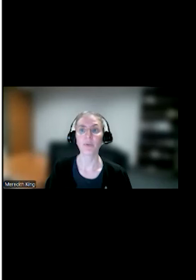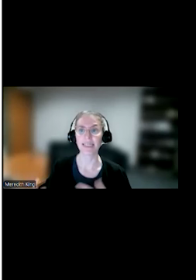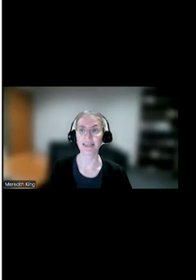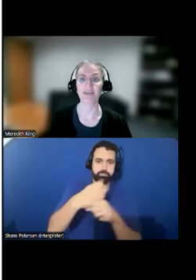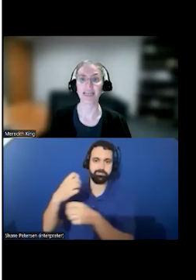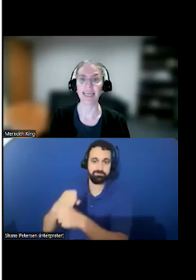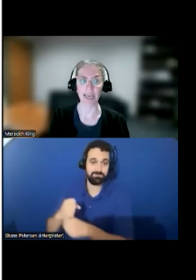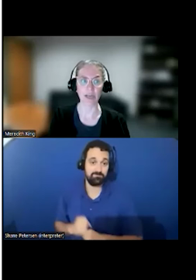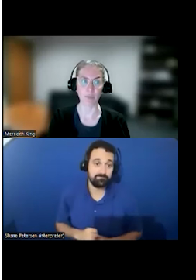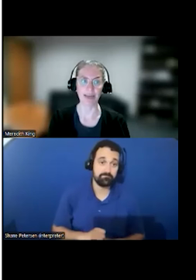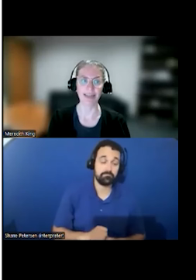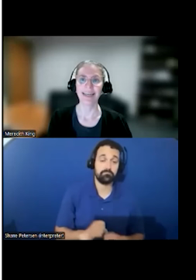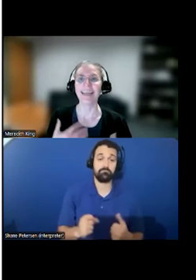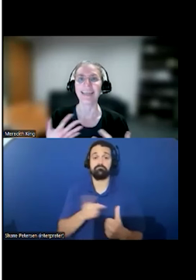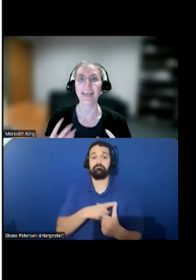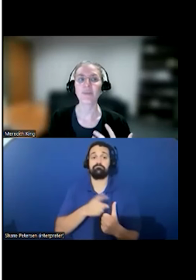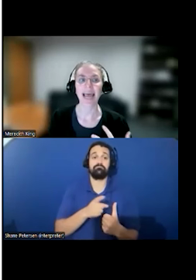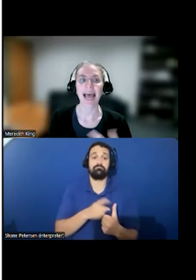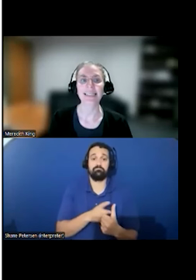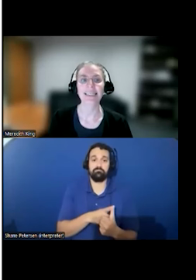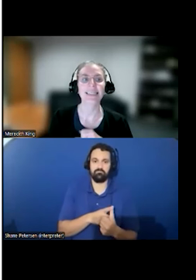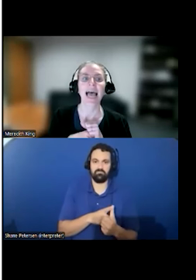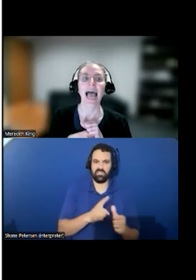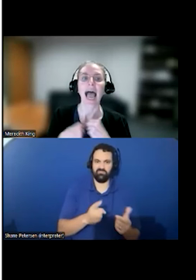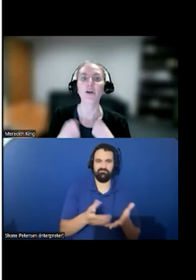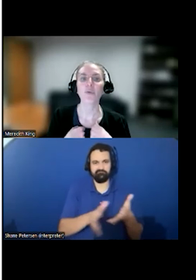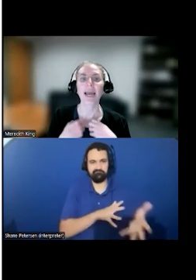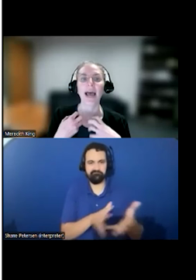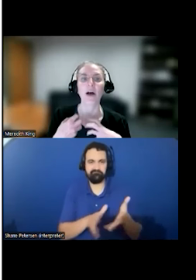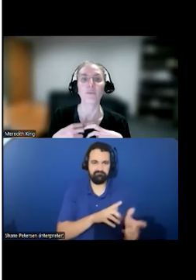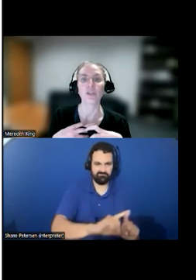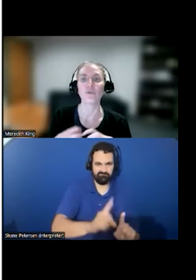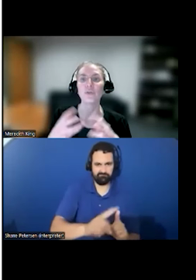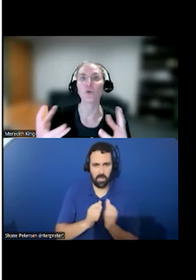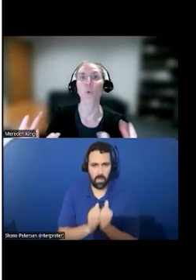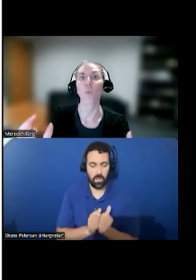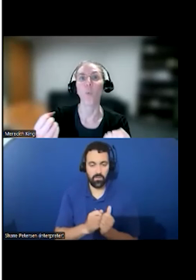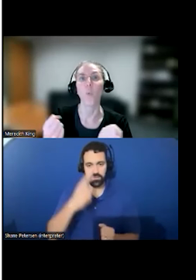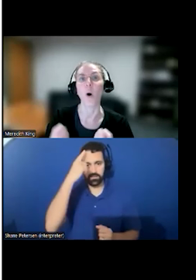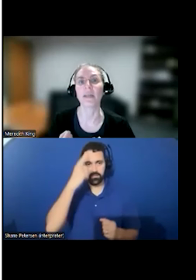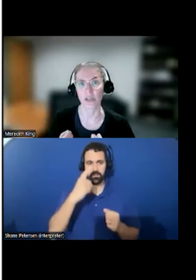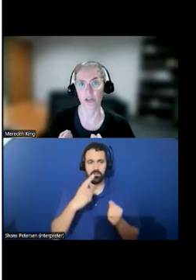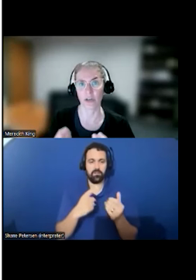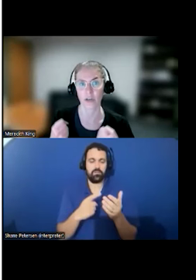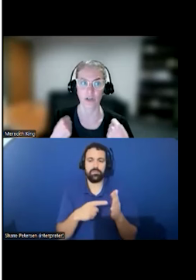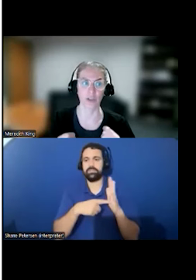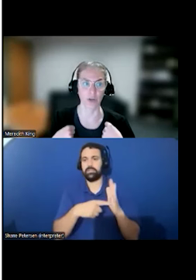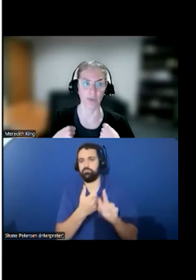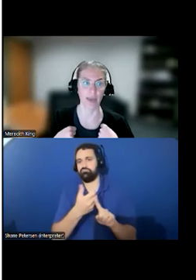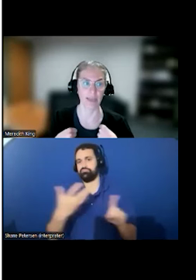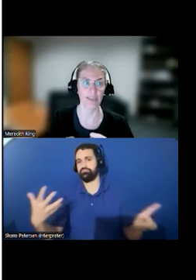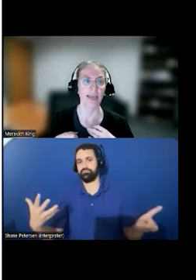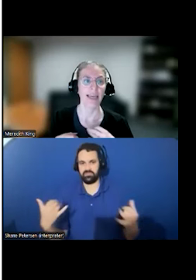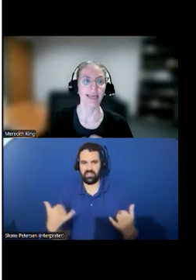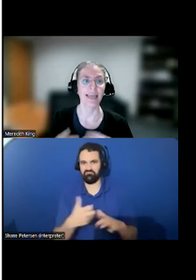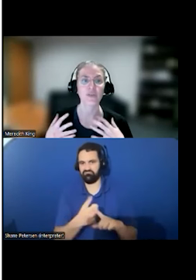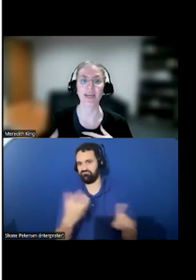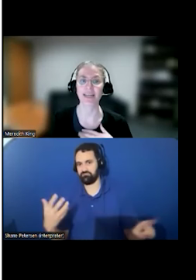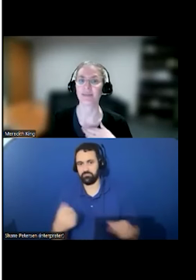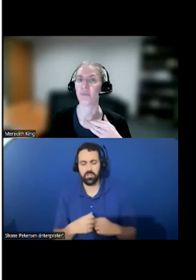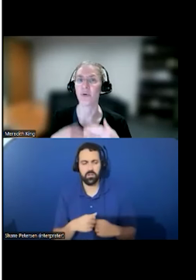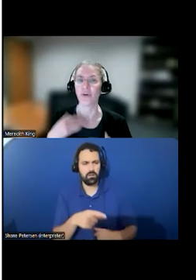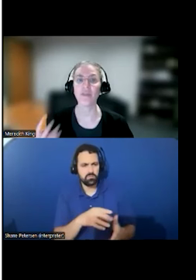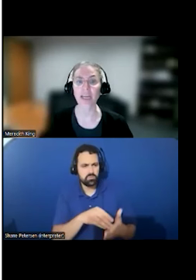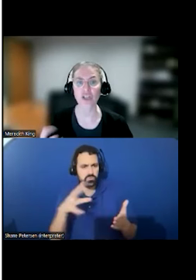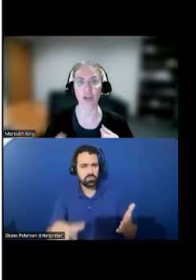multiple means of engagement. Engagement asks, how do I help students want to learn this? Engagement